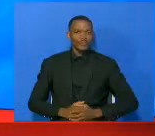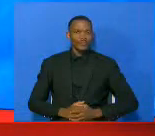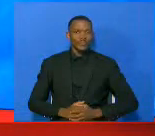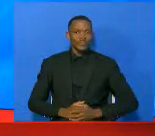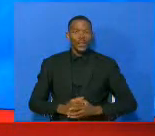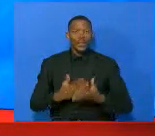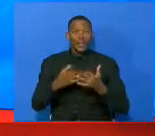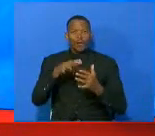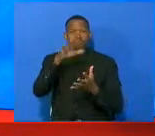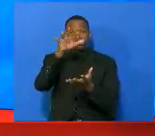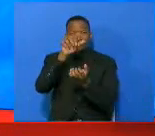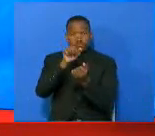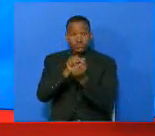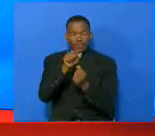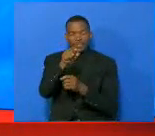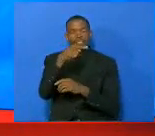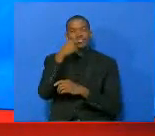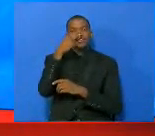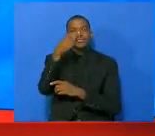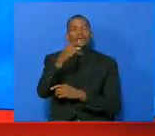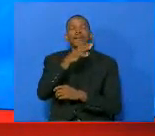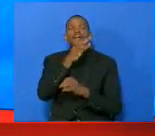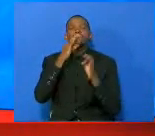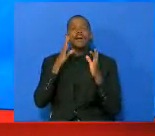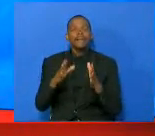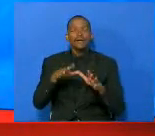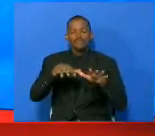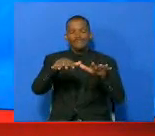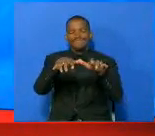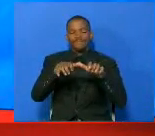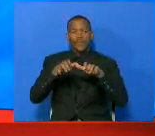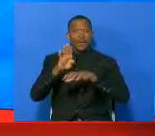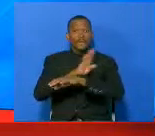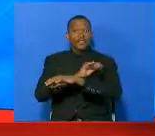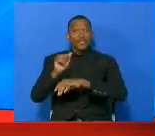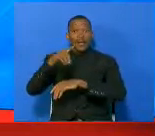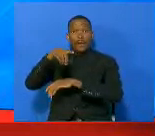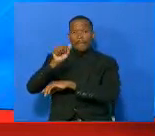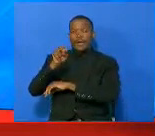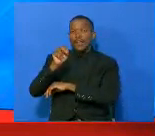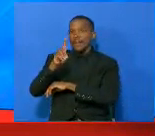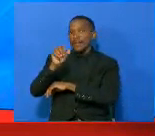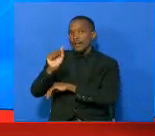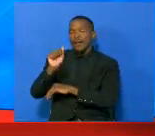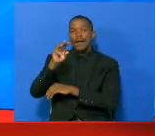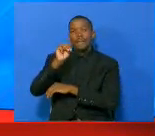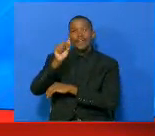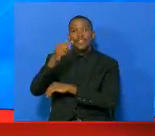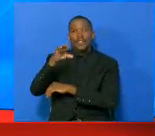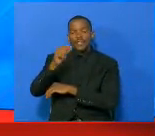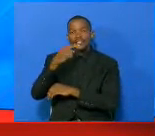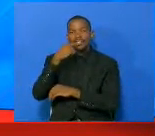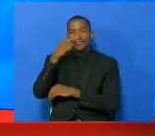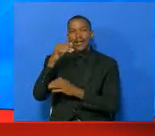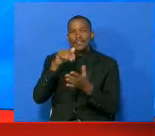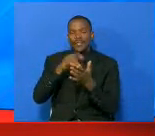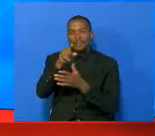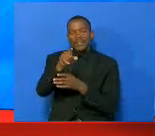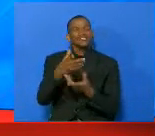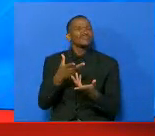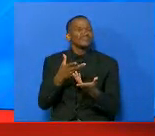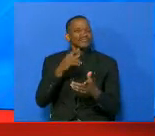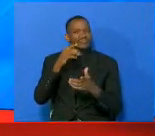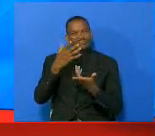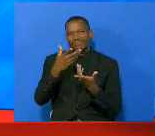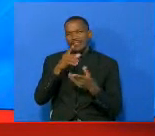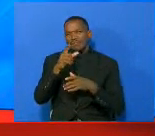Wetso re di konetela ka kanyere mbalemi ba ba lemelang kgwebo kwa panda matenga ba re monongwaga seemo sa thobo se a tlhobaetsa ka jana pula